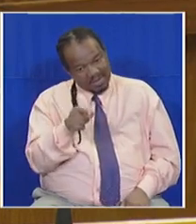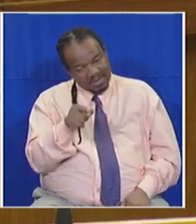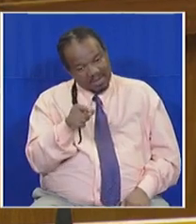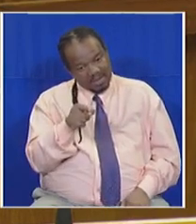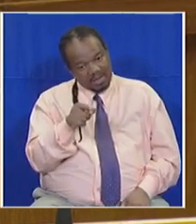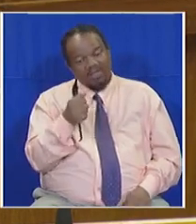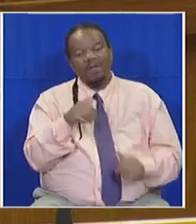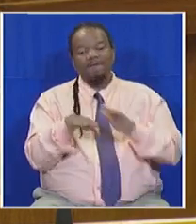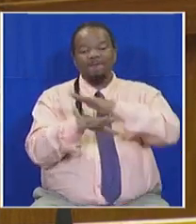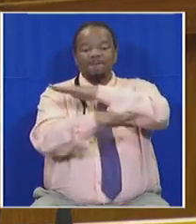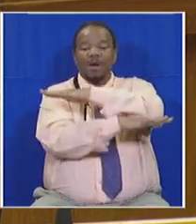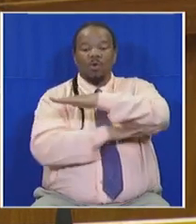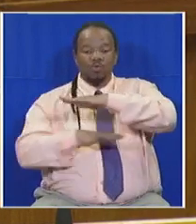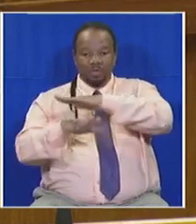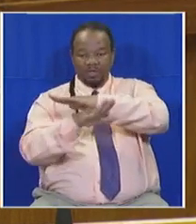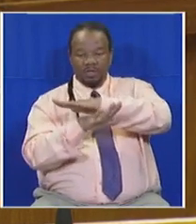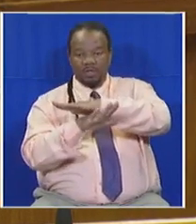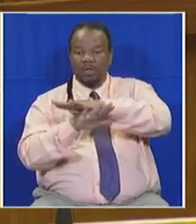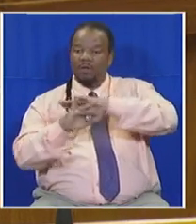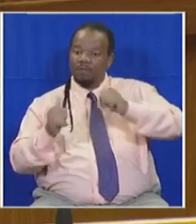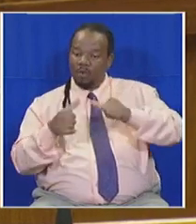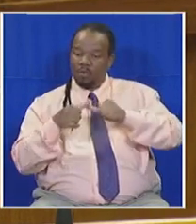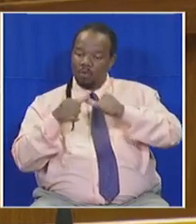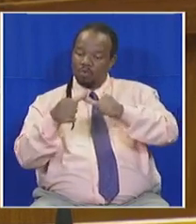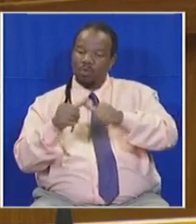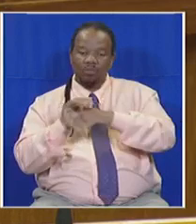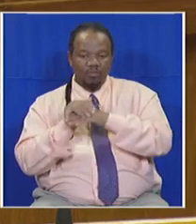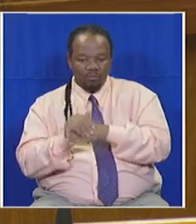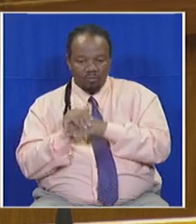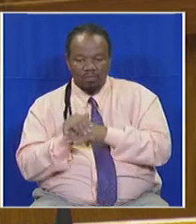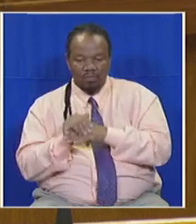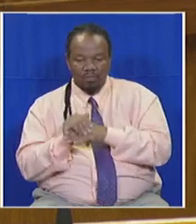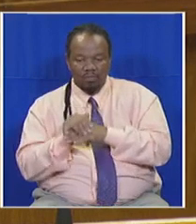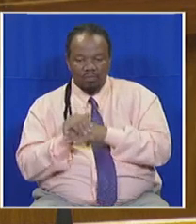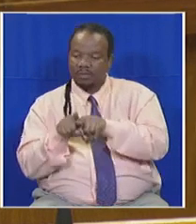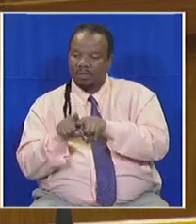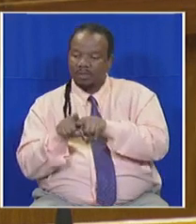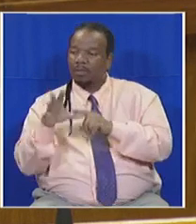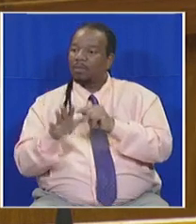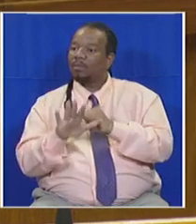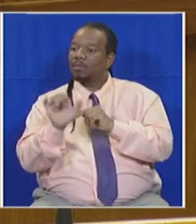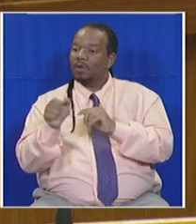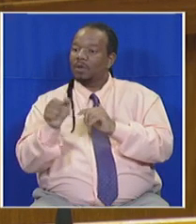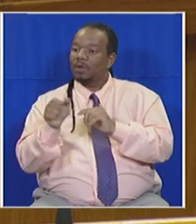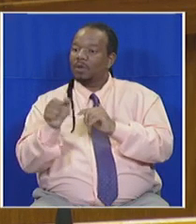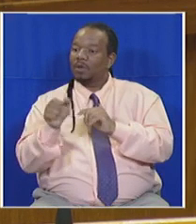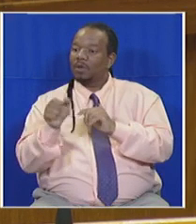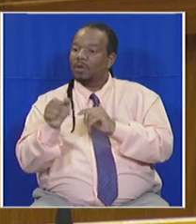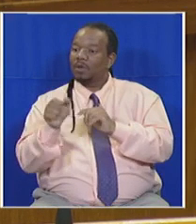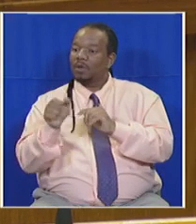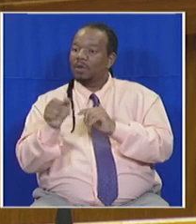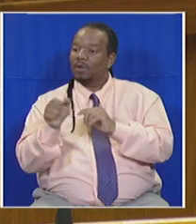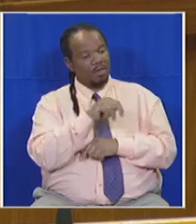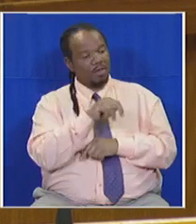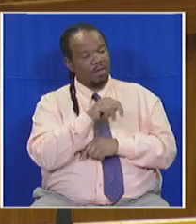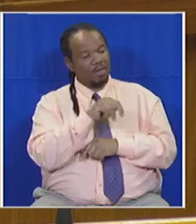foundation for the continuing and reconciliation and development of our country. Hence, the ANC considers the local government